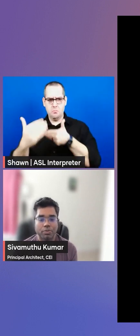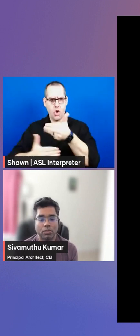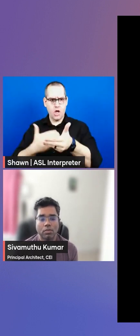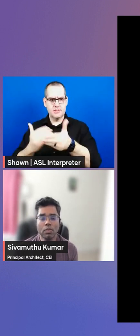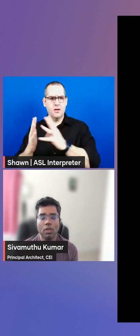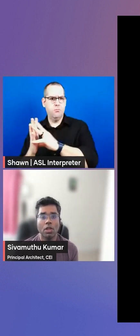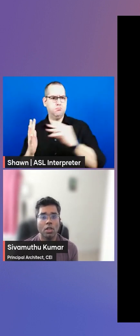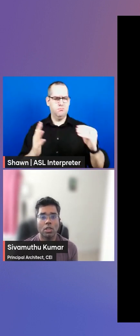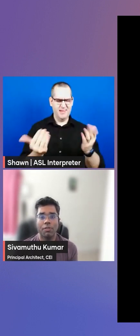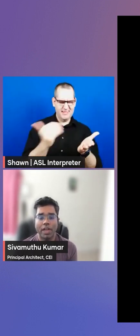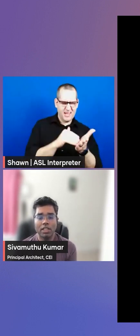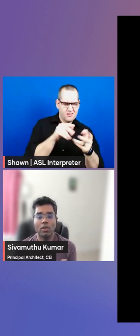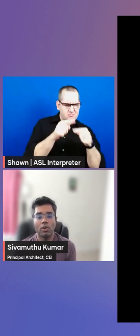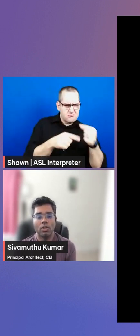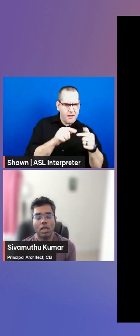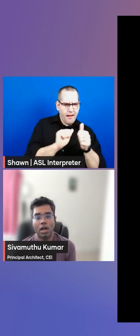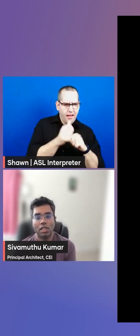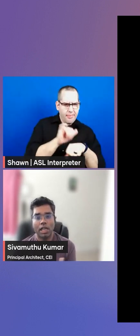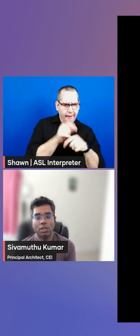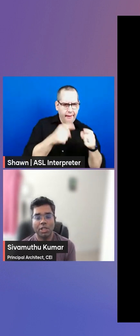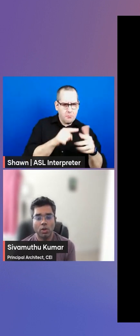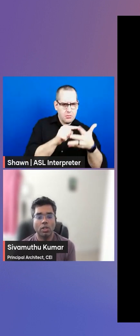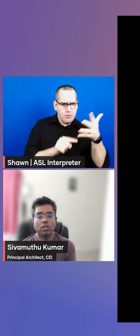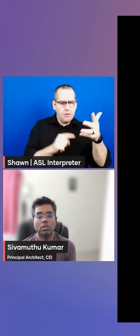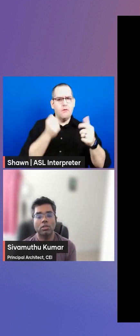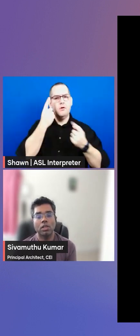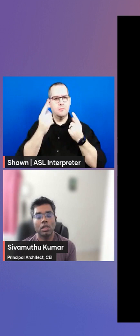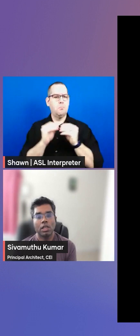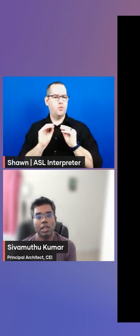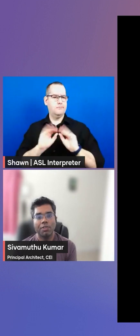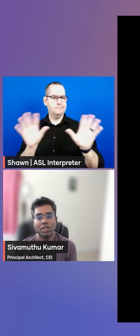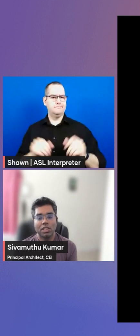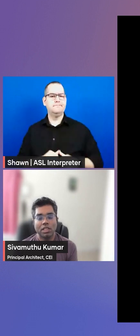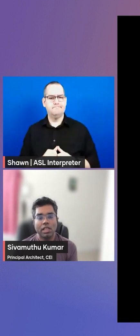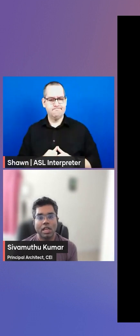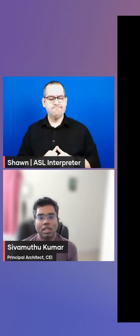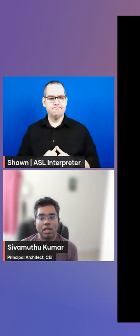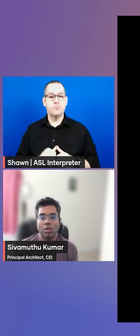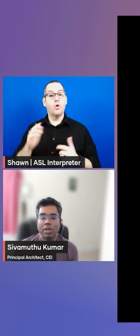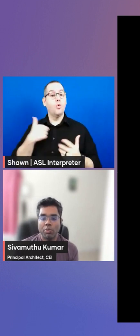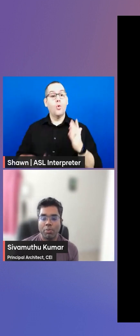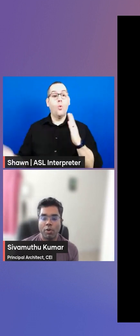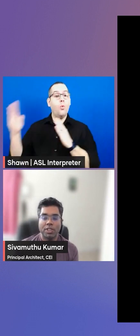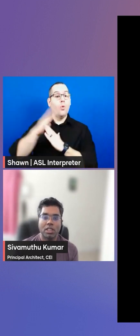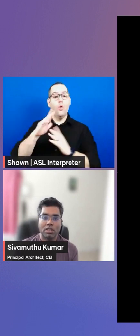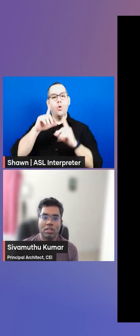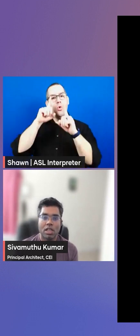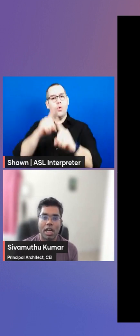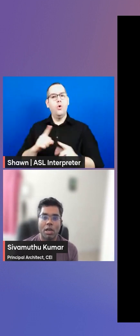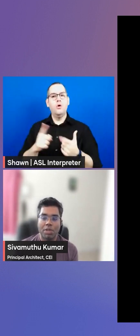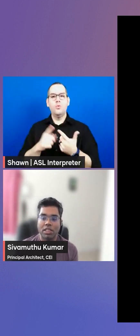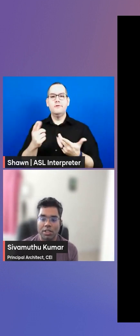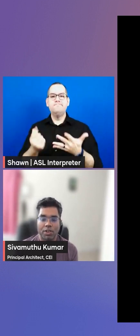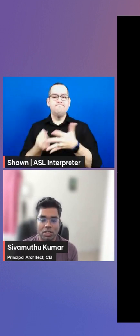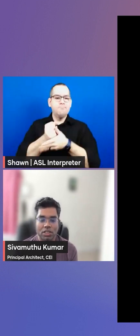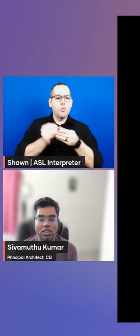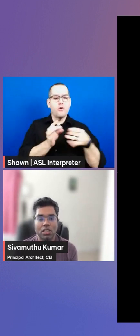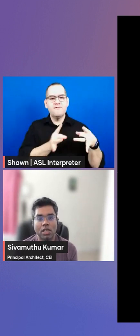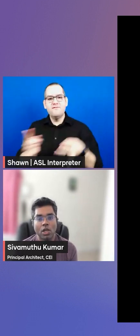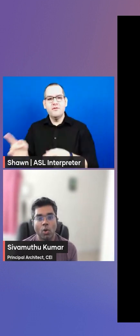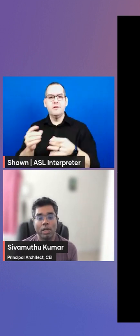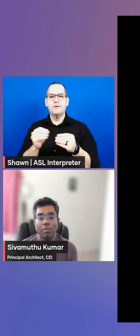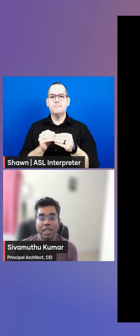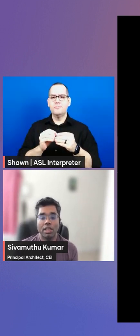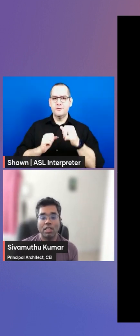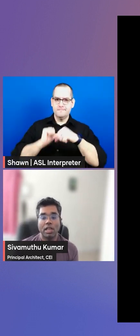teams. So the final goal or the ultimate goal is to efficiently and reliably provision and update the